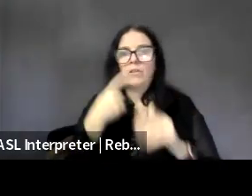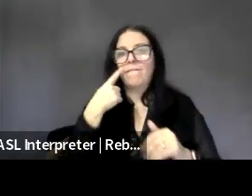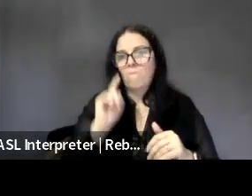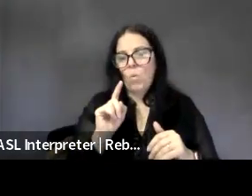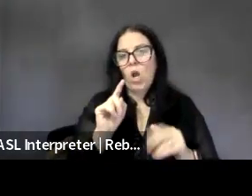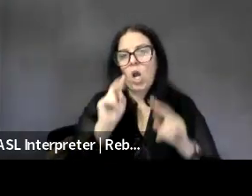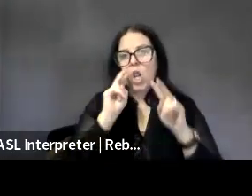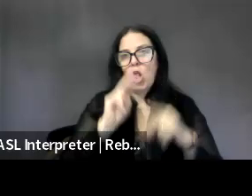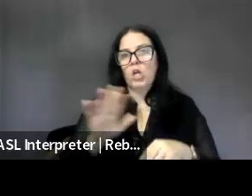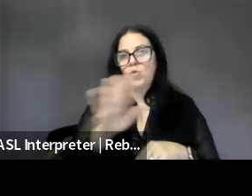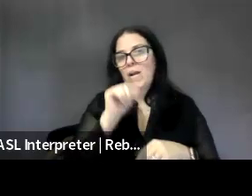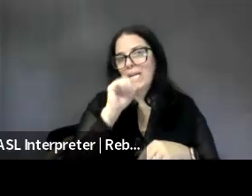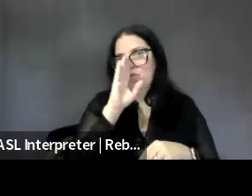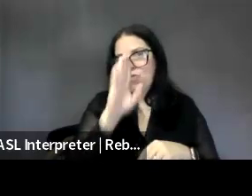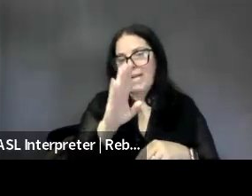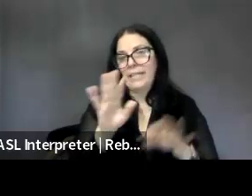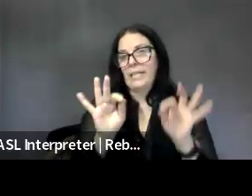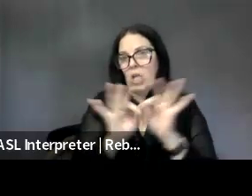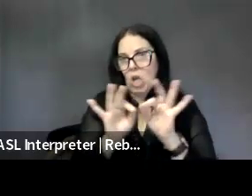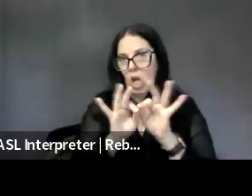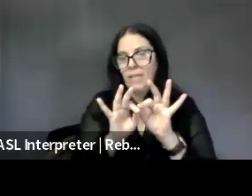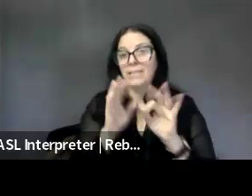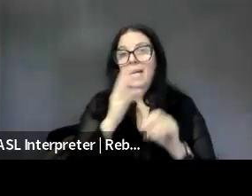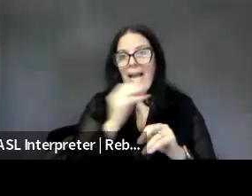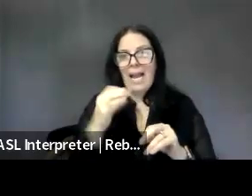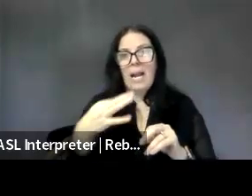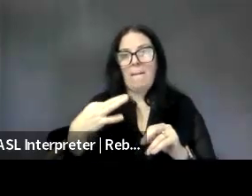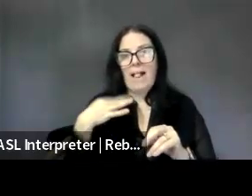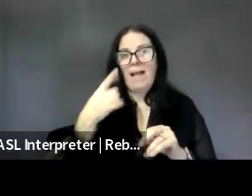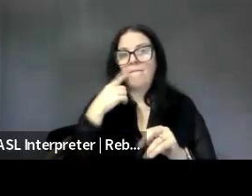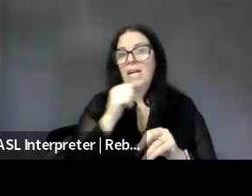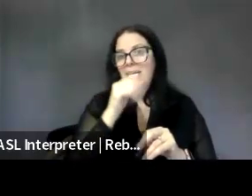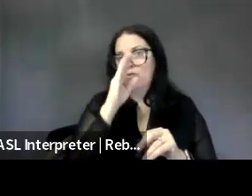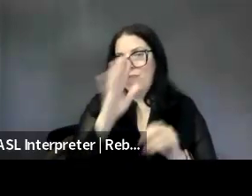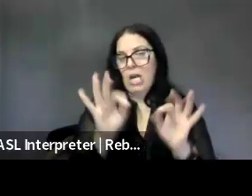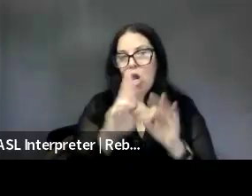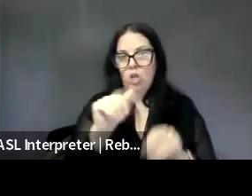look at your indirect costs and to apply an indirect cost rate.